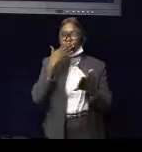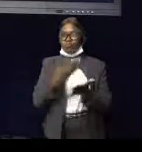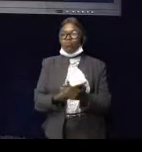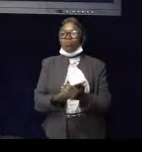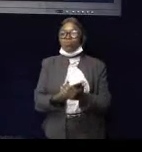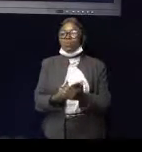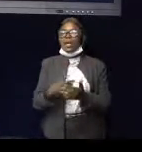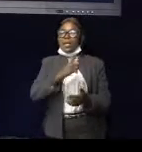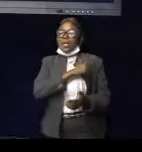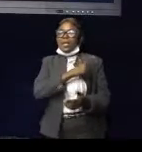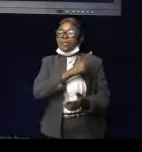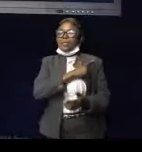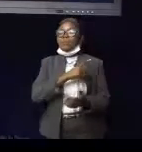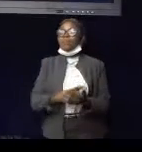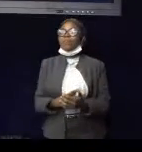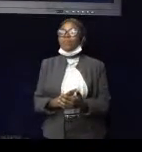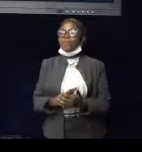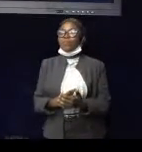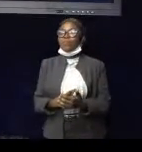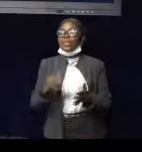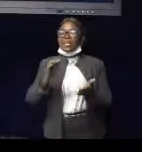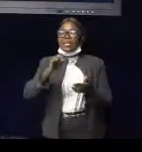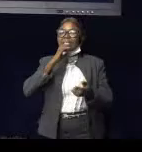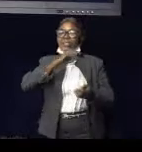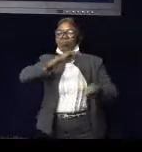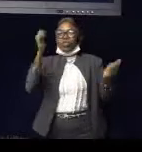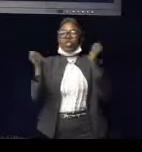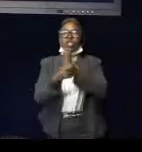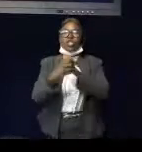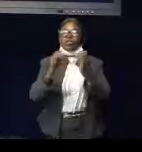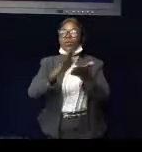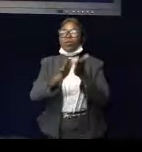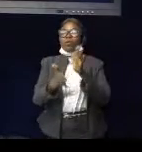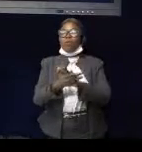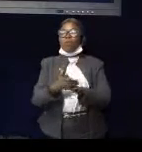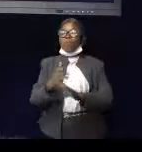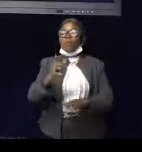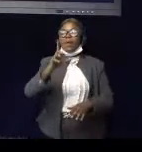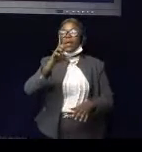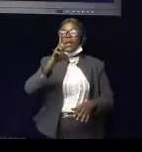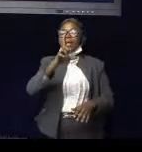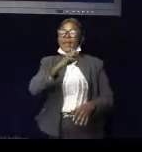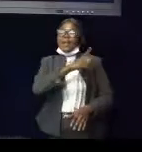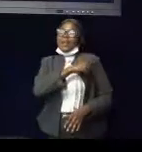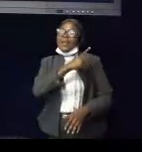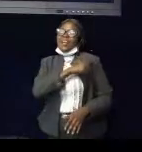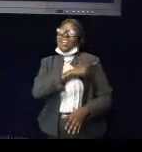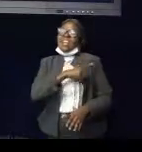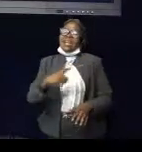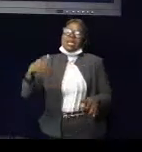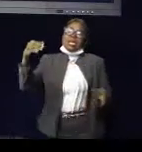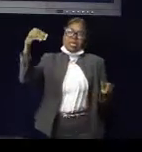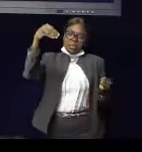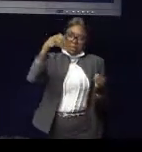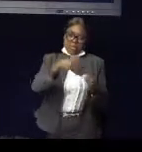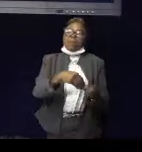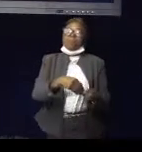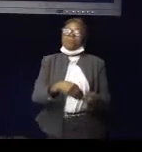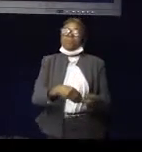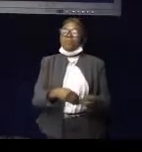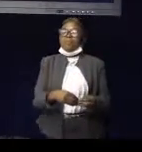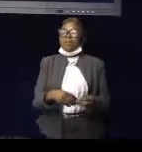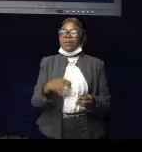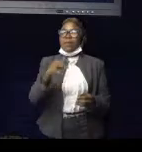good. Lazy. It becomes lazier. The Y is removed and it is replaced